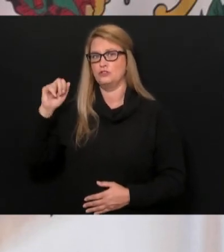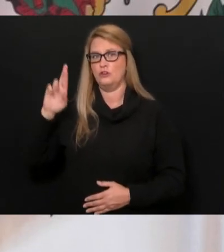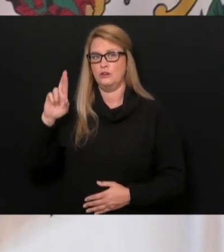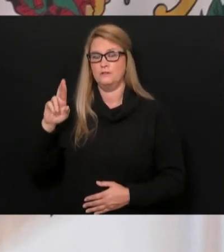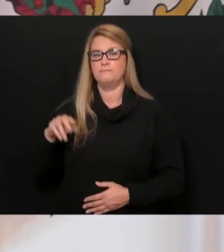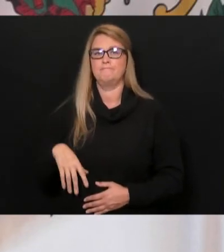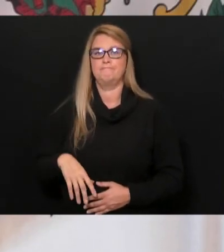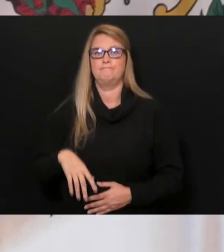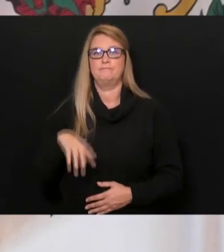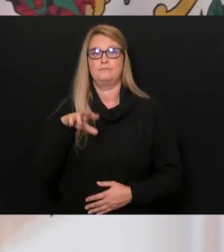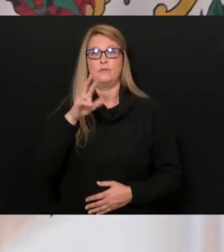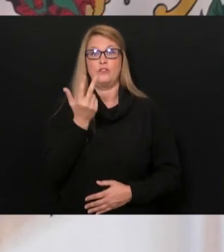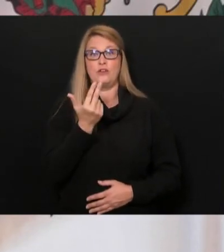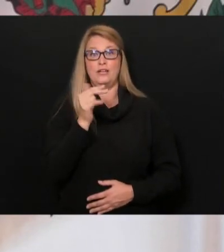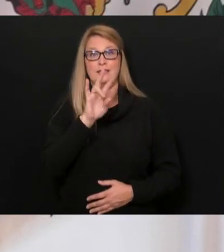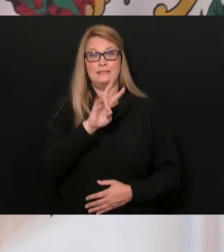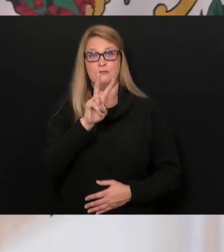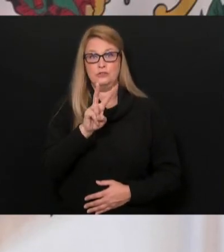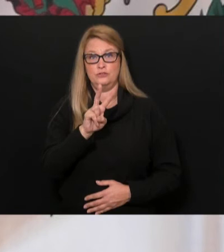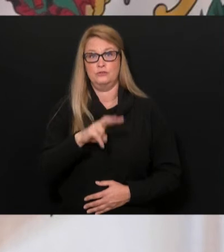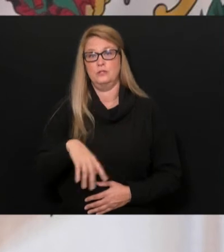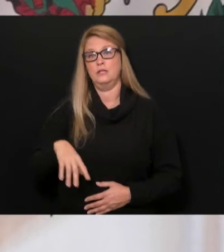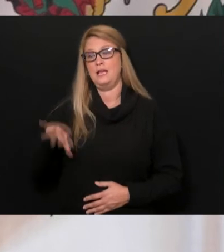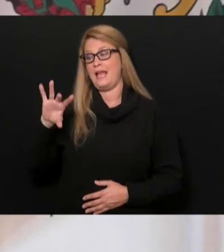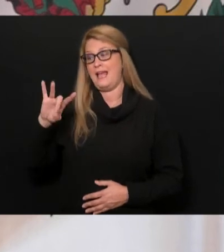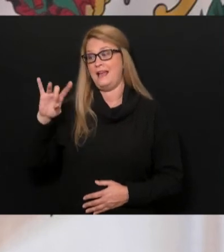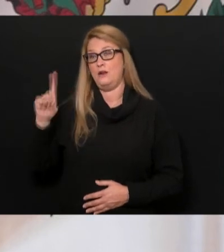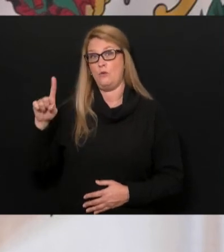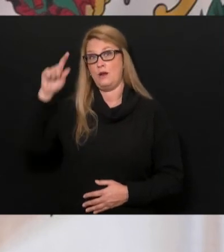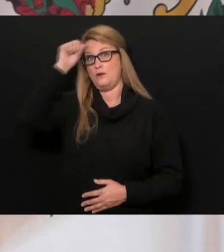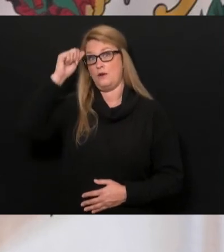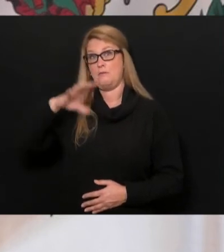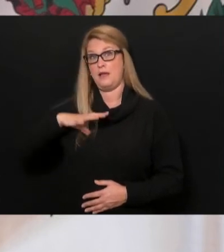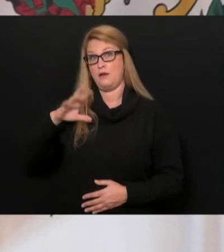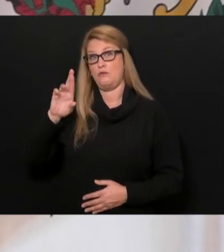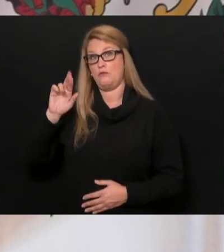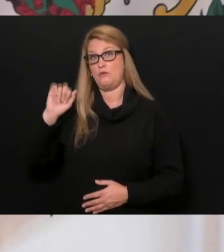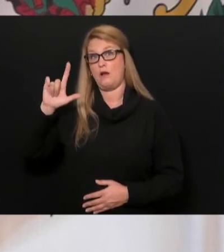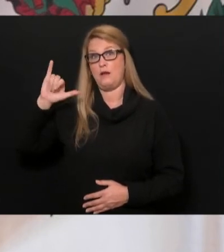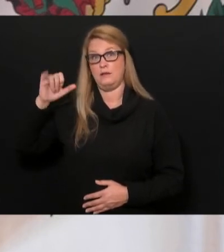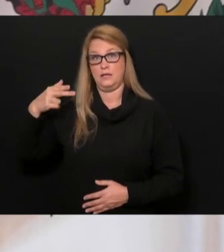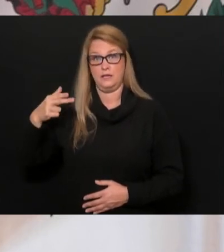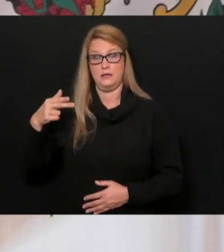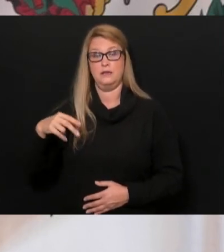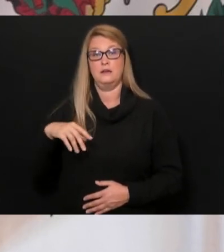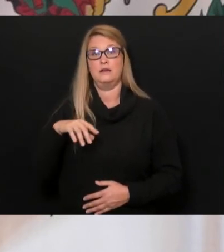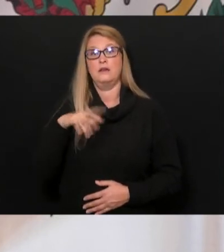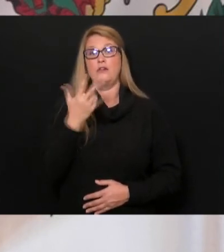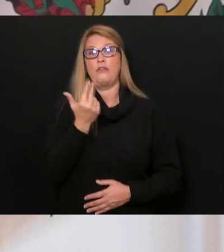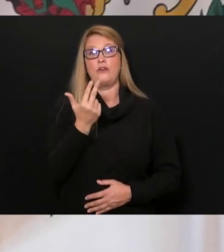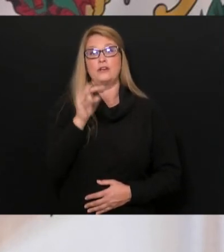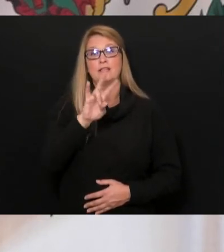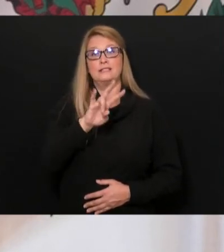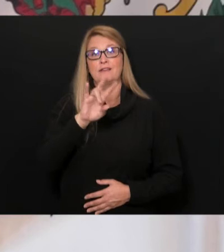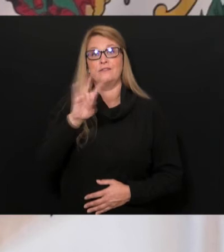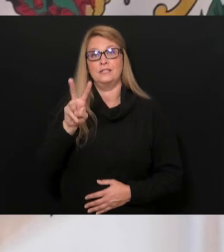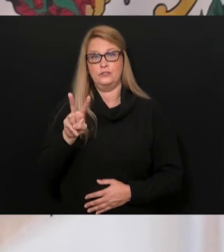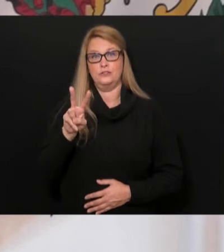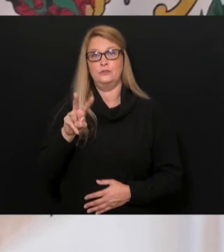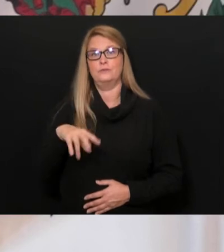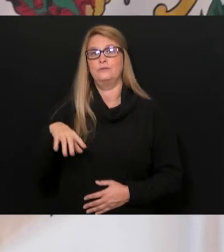Our 1,372nd death is an 81-year-old male from Raleigh County. Our 1,372nd death